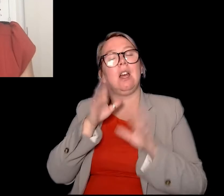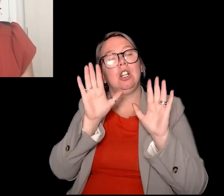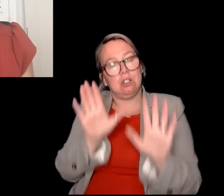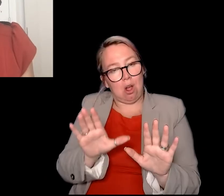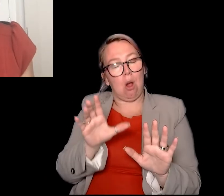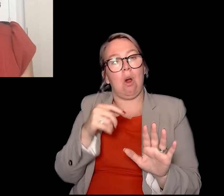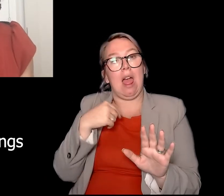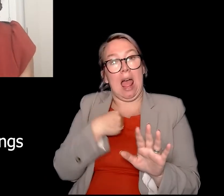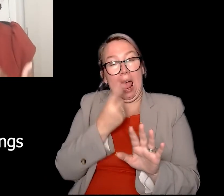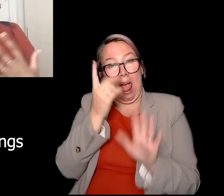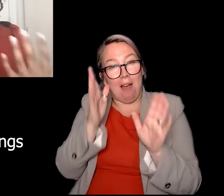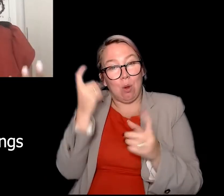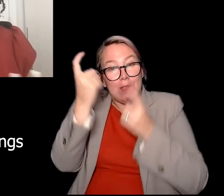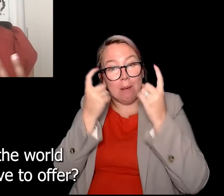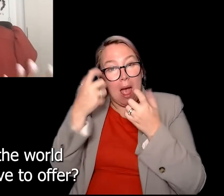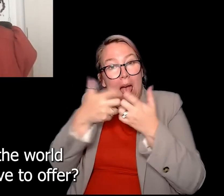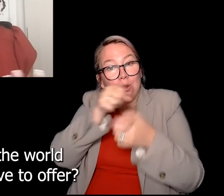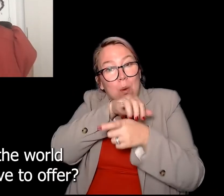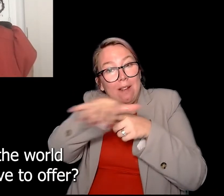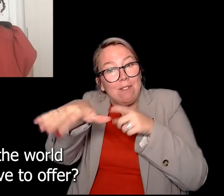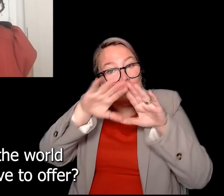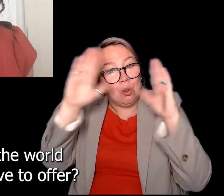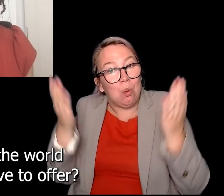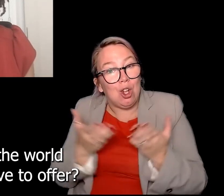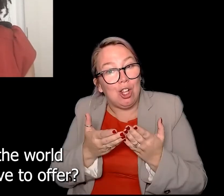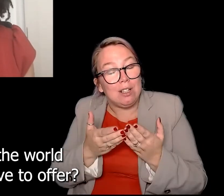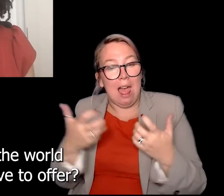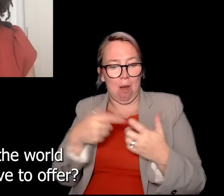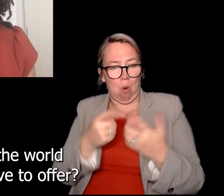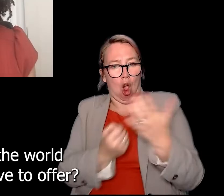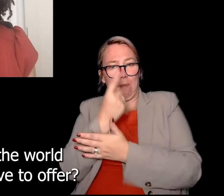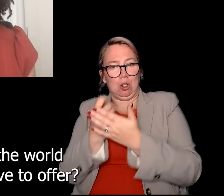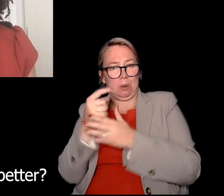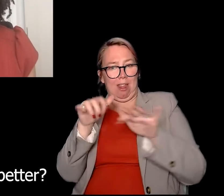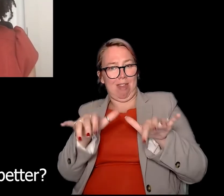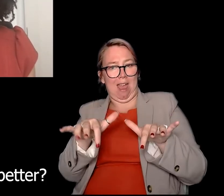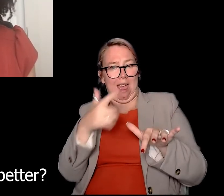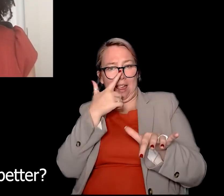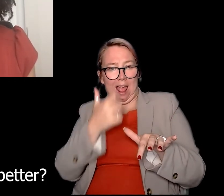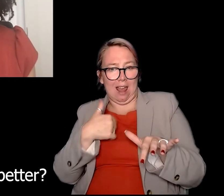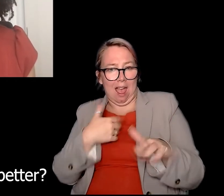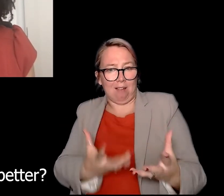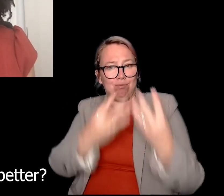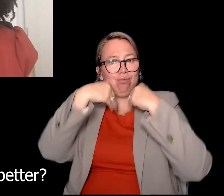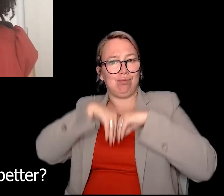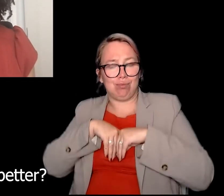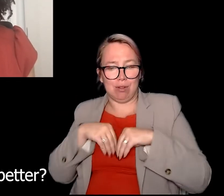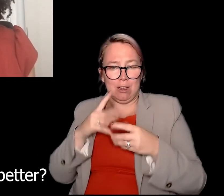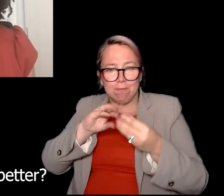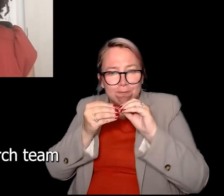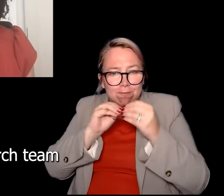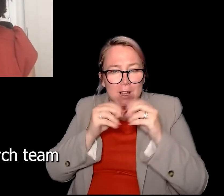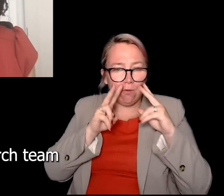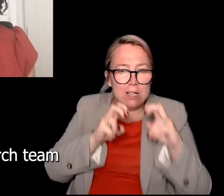way to take what are the things that I love about influencing the world and what does this platform have to offer? What opportunities exist to make this